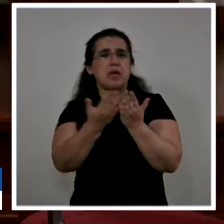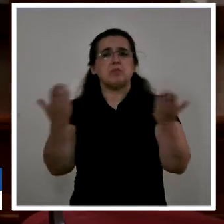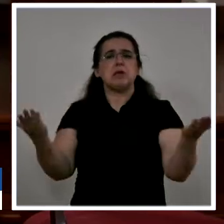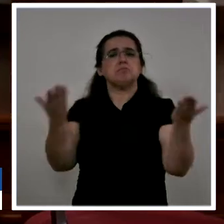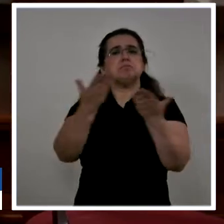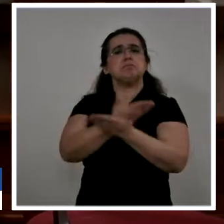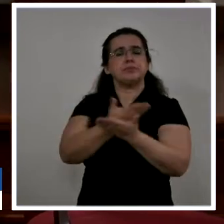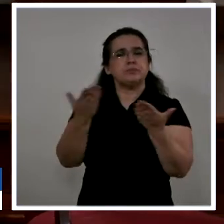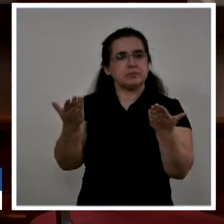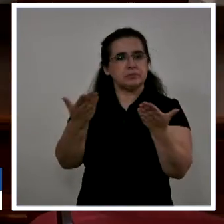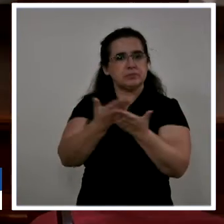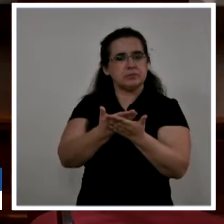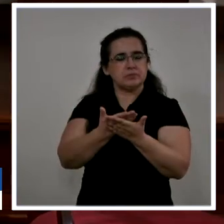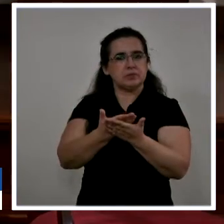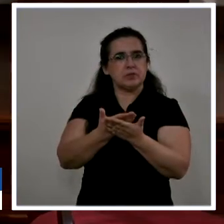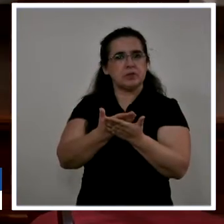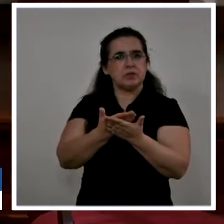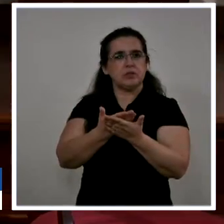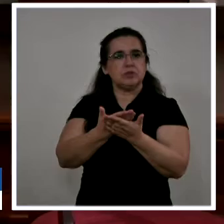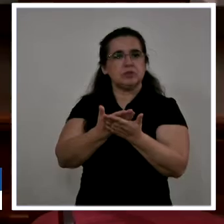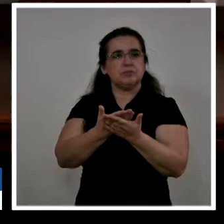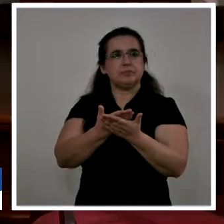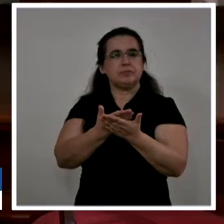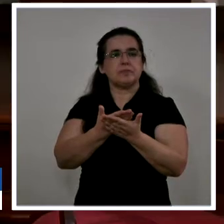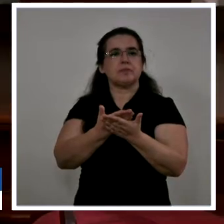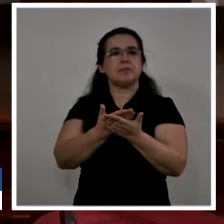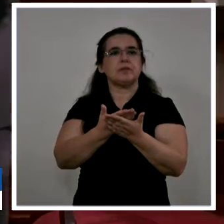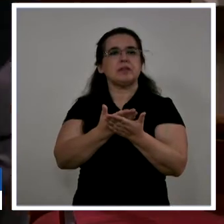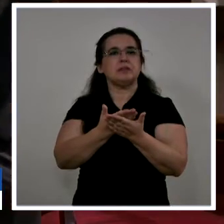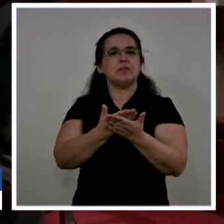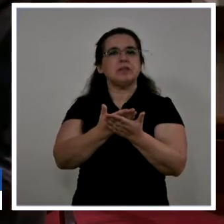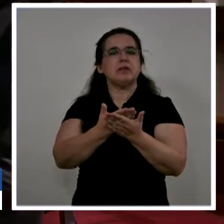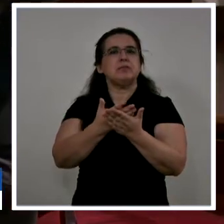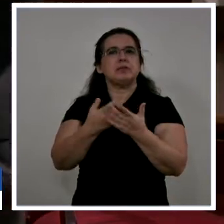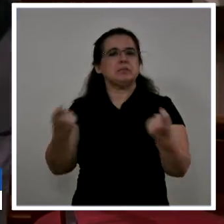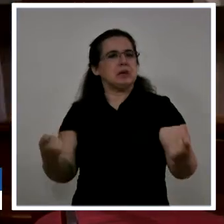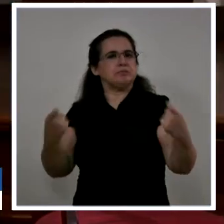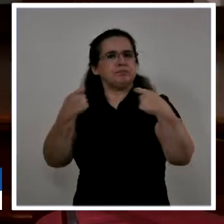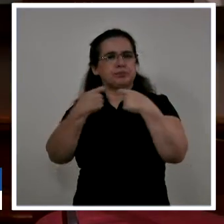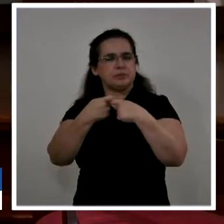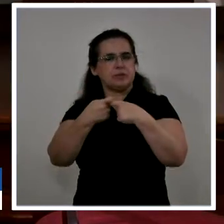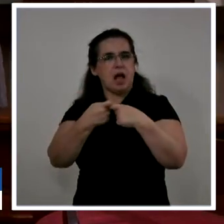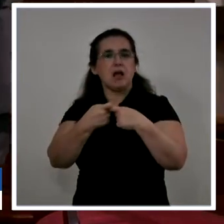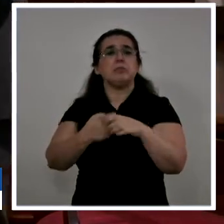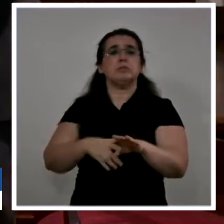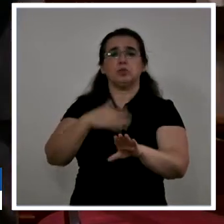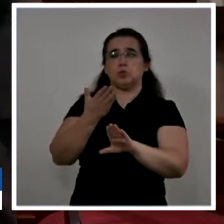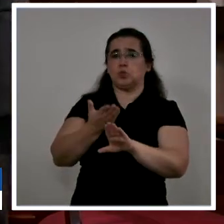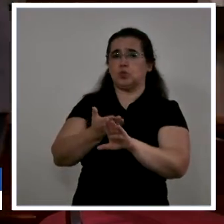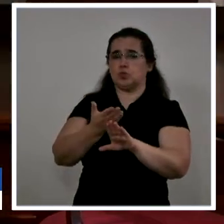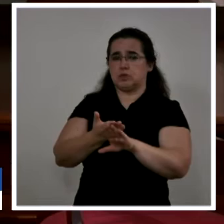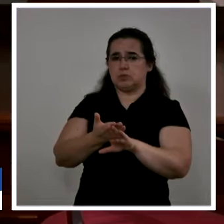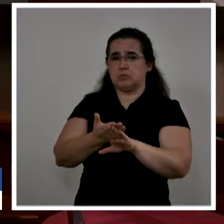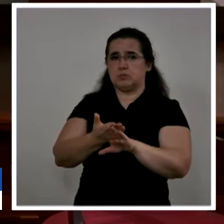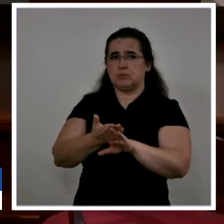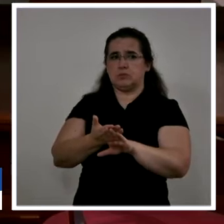between conception. A Bíblia estabelece uma relação muito clara entre a concepção,